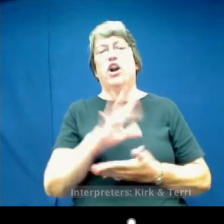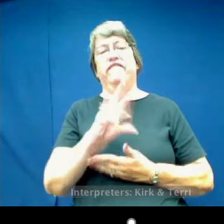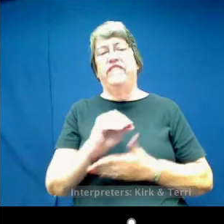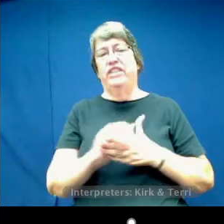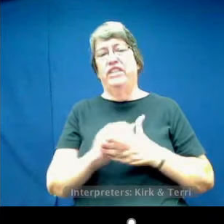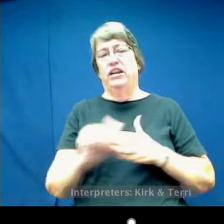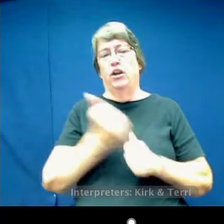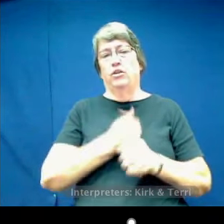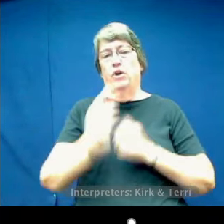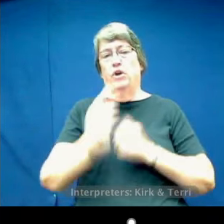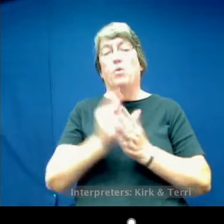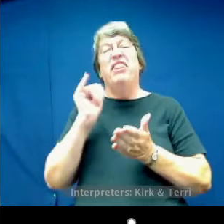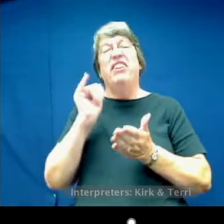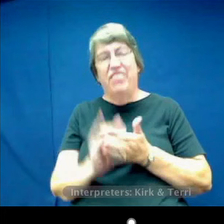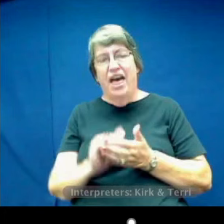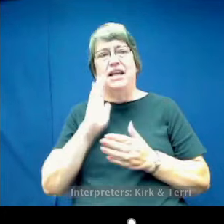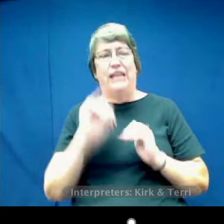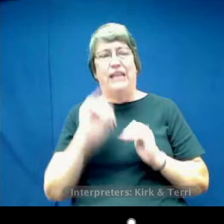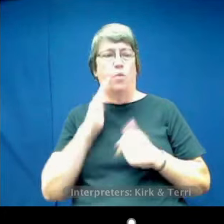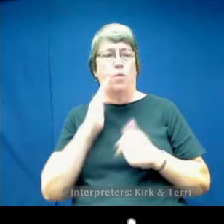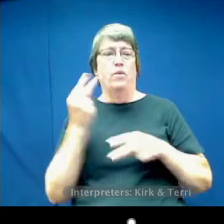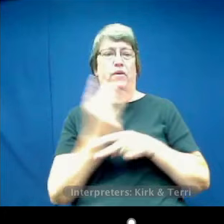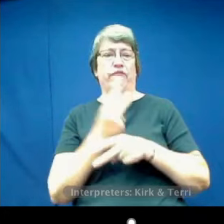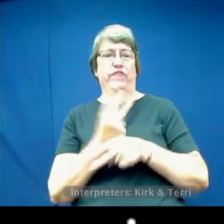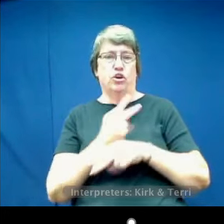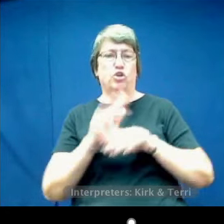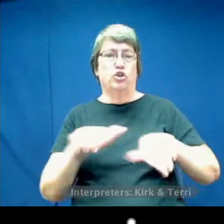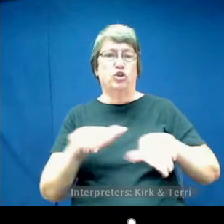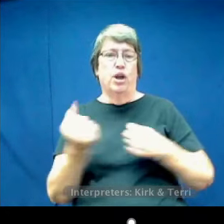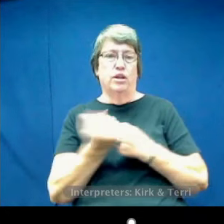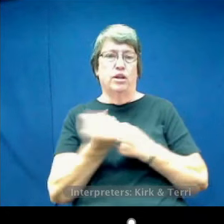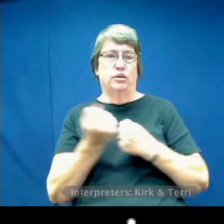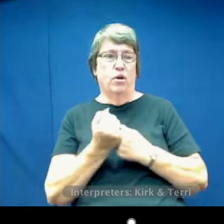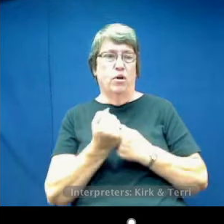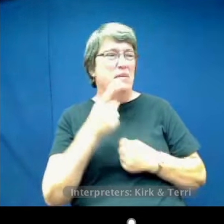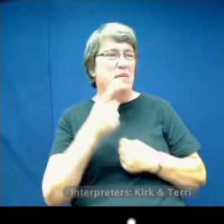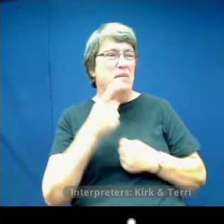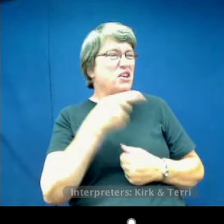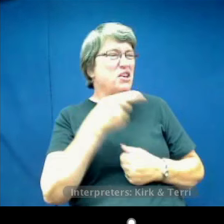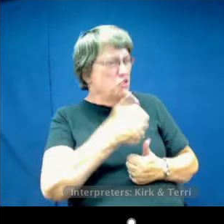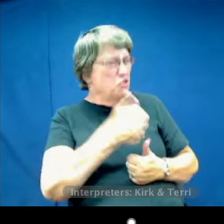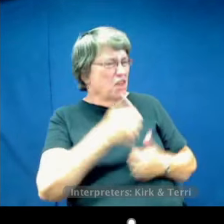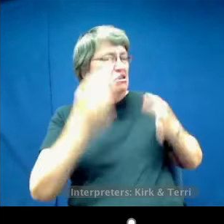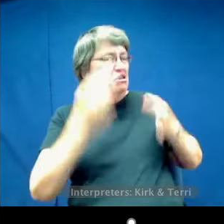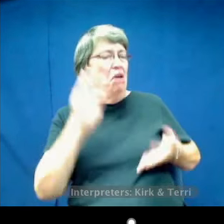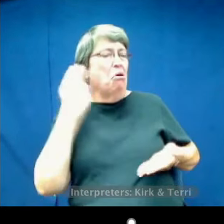the amount that you could work or you could make if you weren't voluntarily impoverishing yourself.